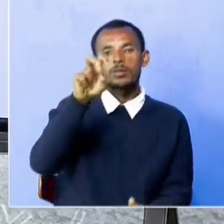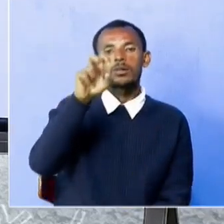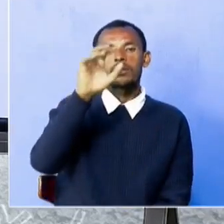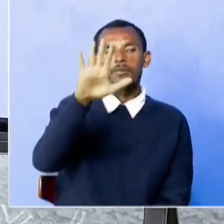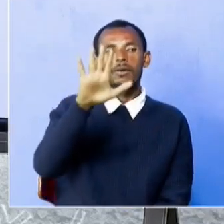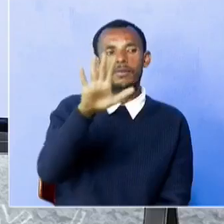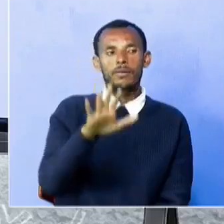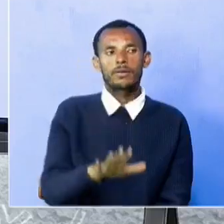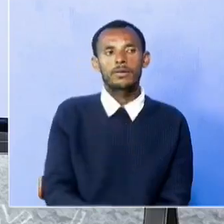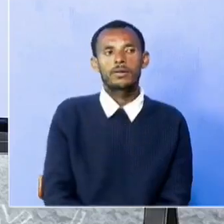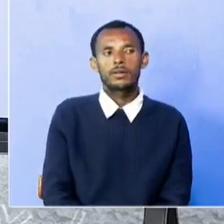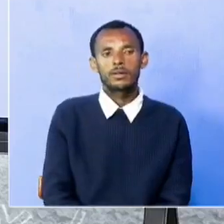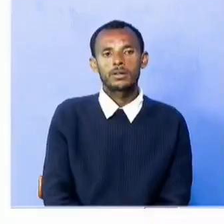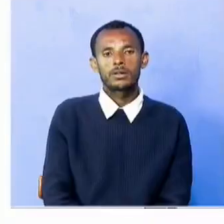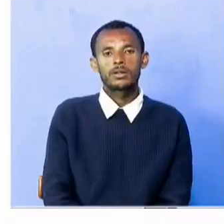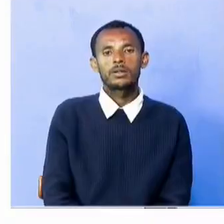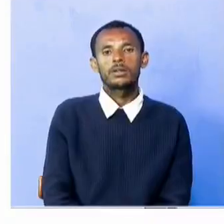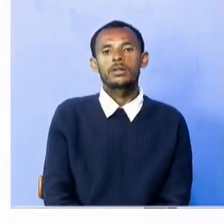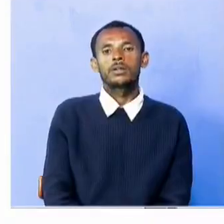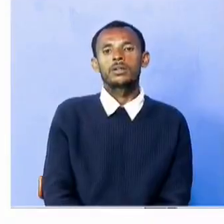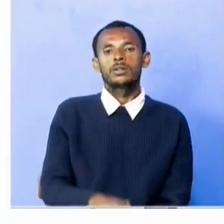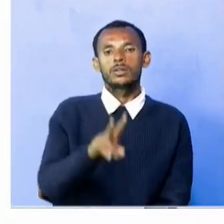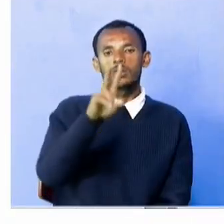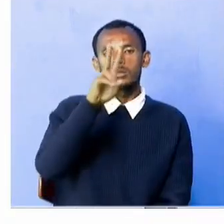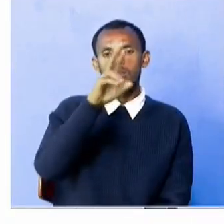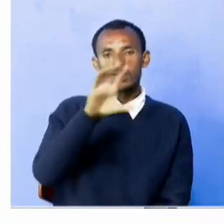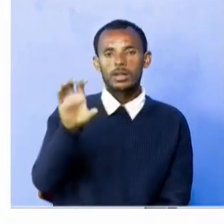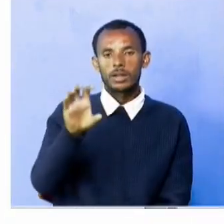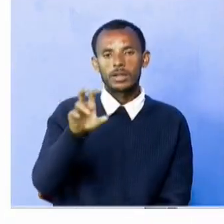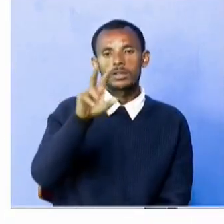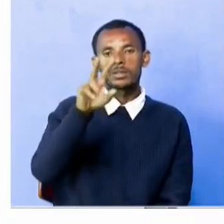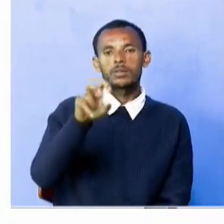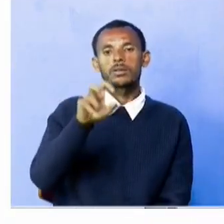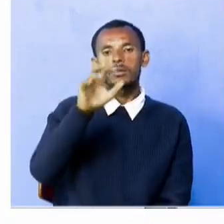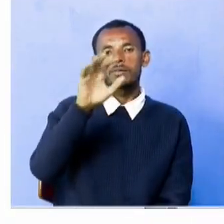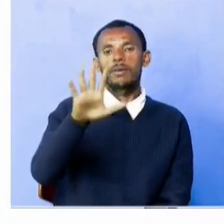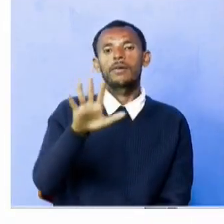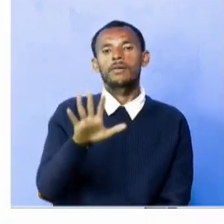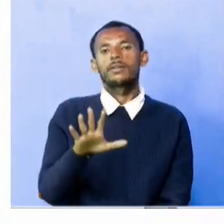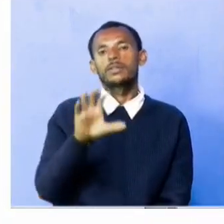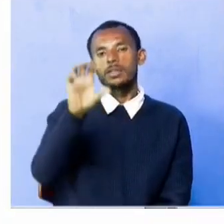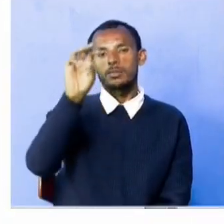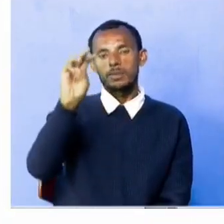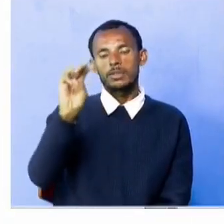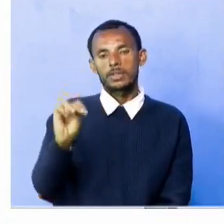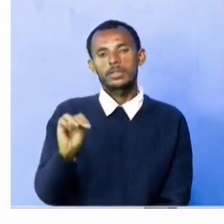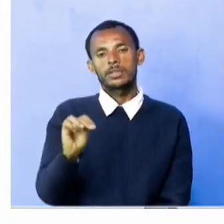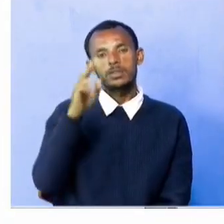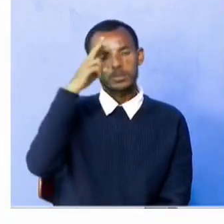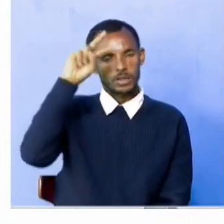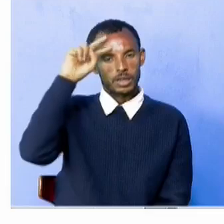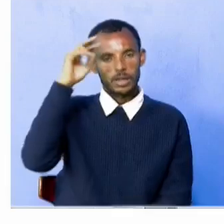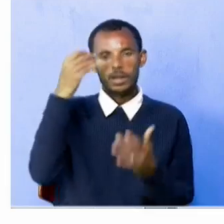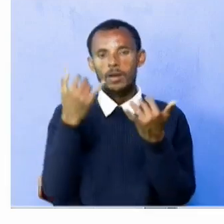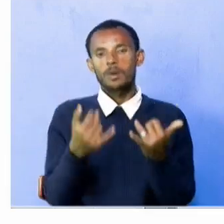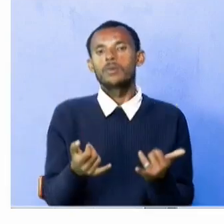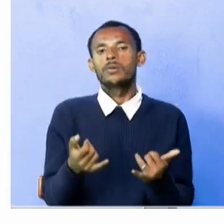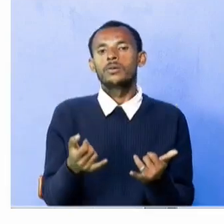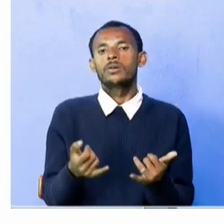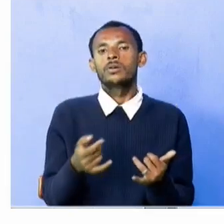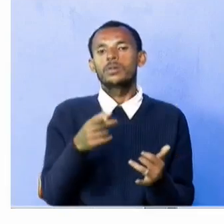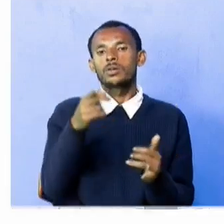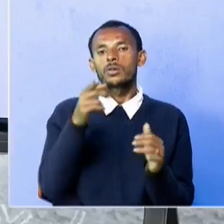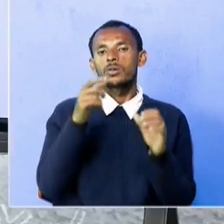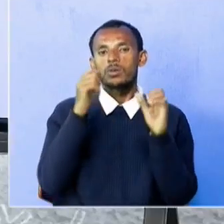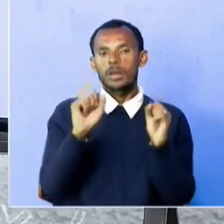225, right? So it's 225 centimeters square. Now, you